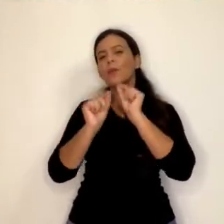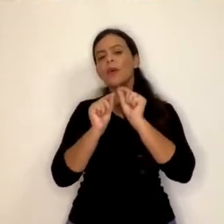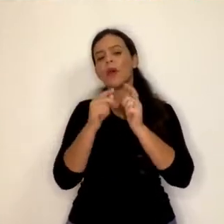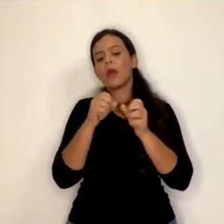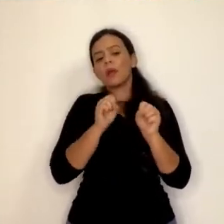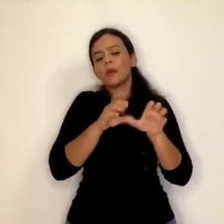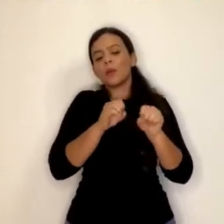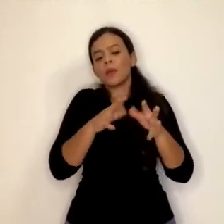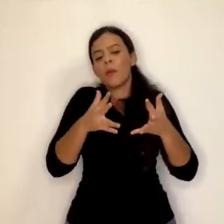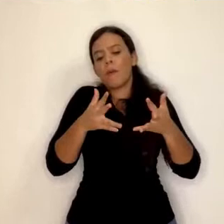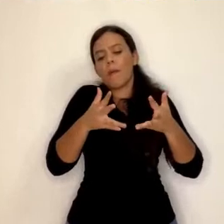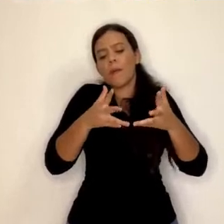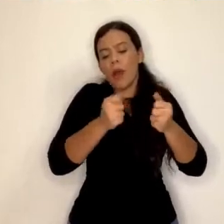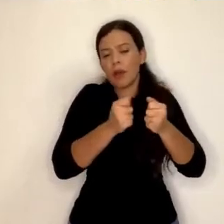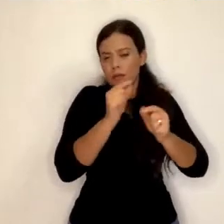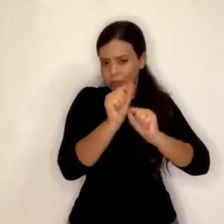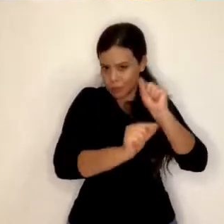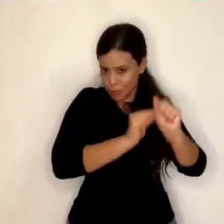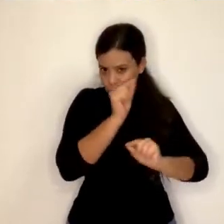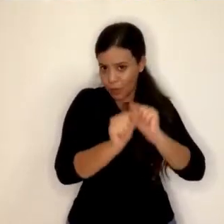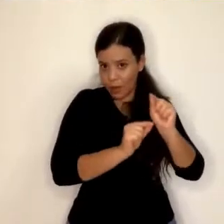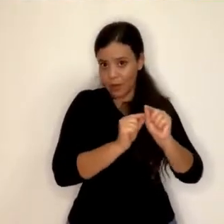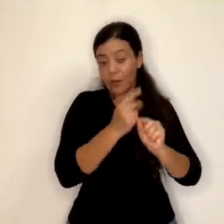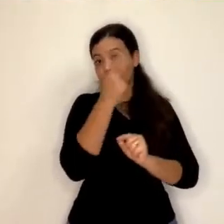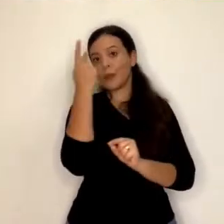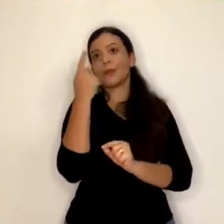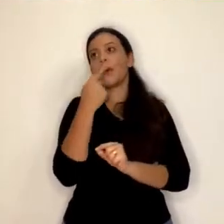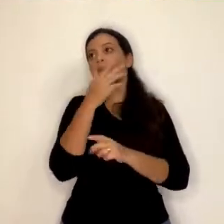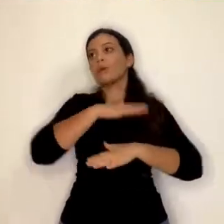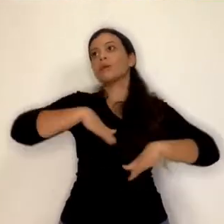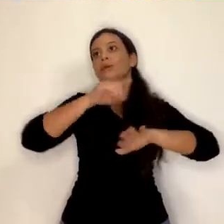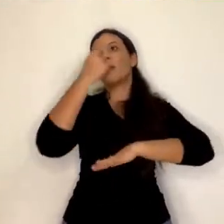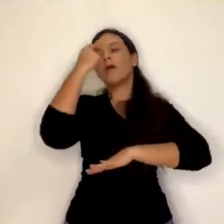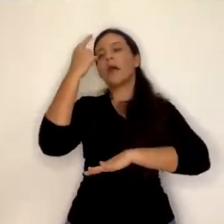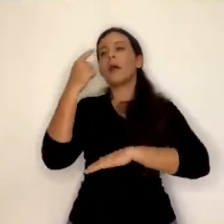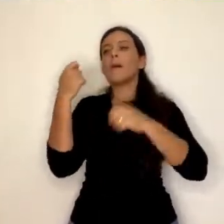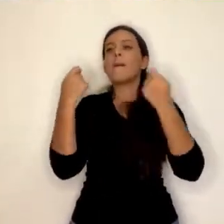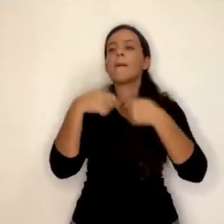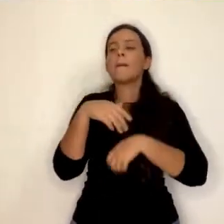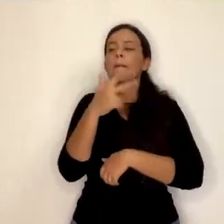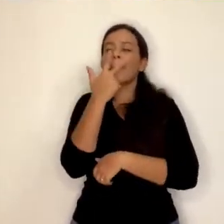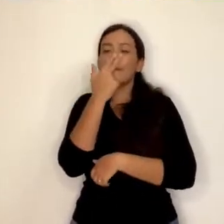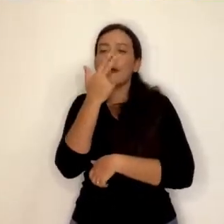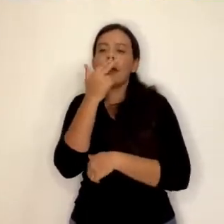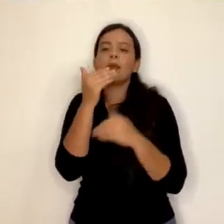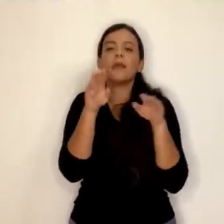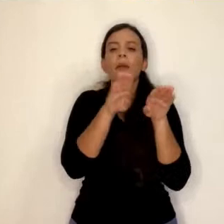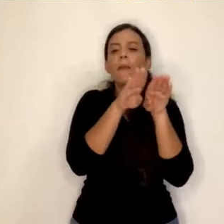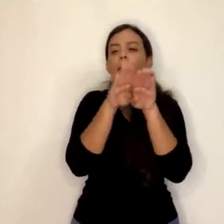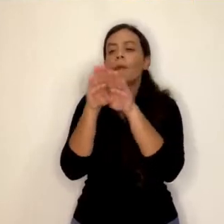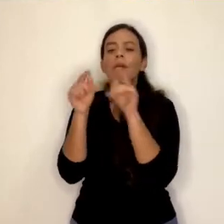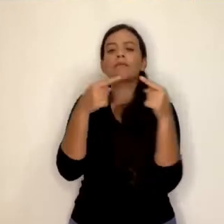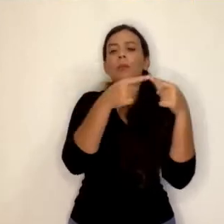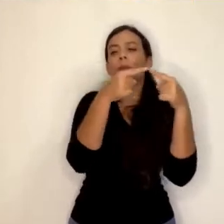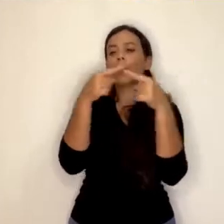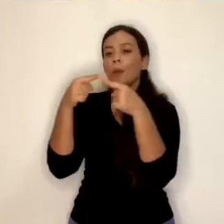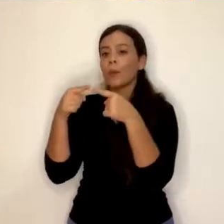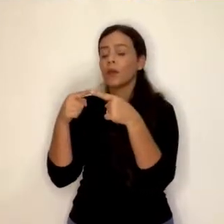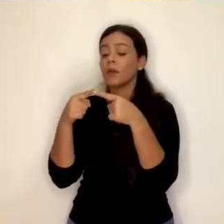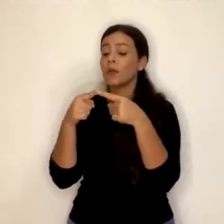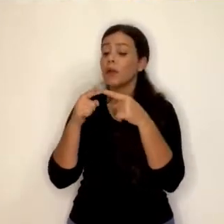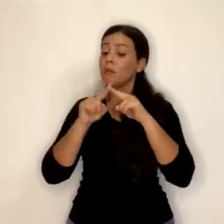a notion of what it means, quality education. All the people who want to talk about quality